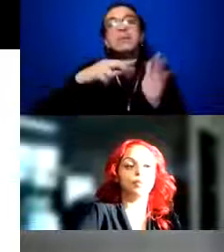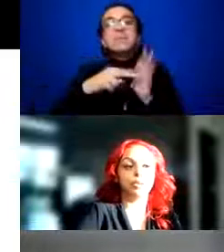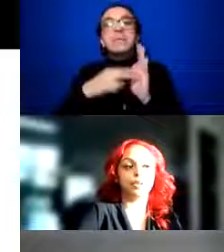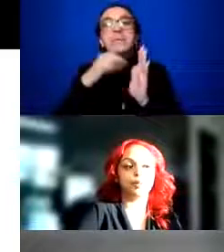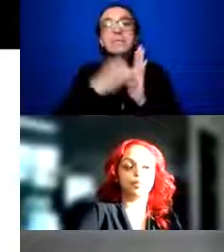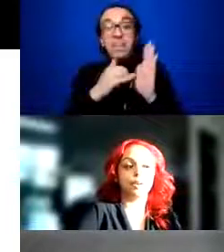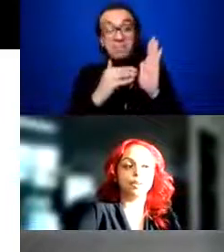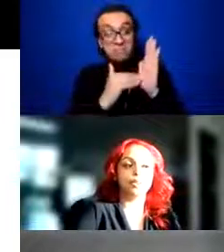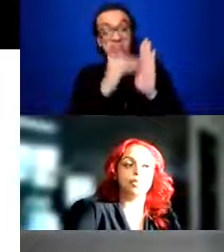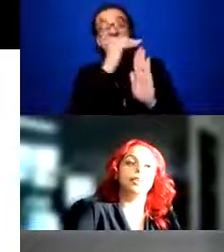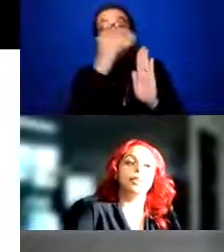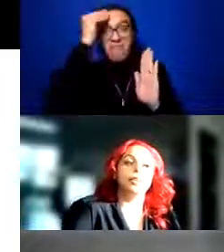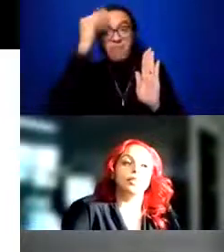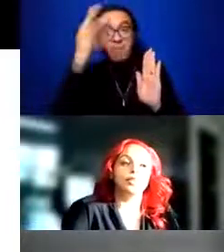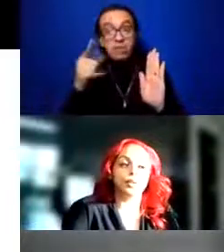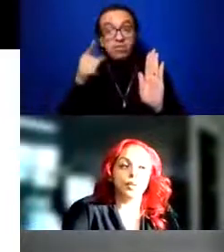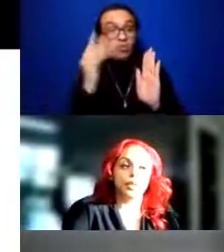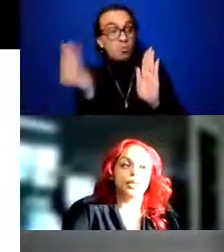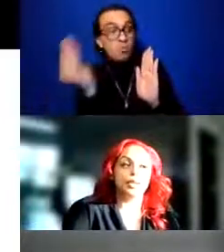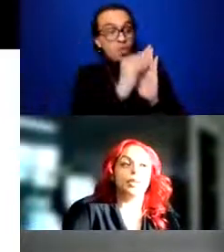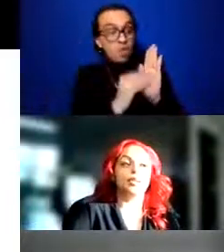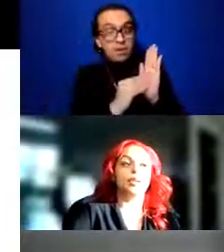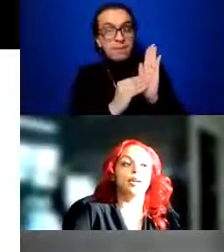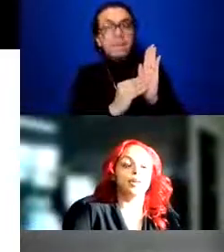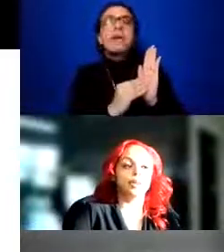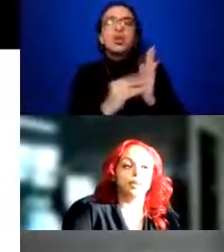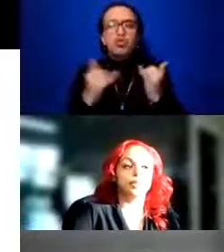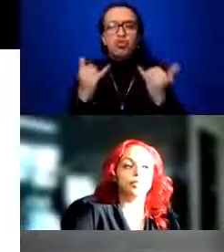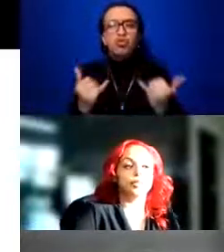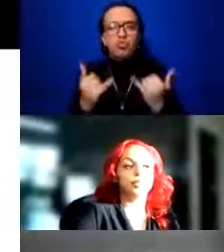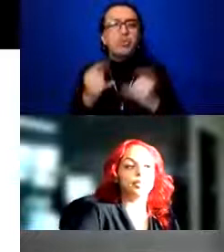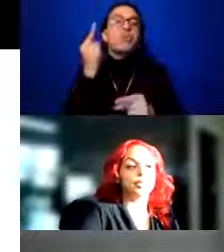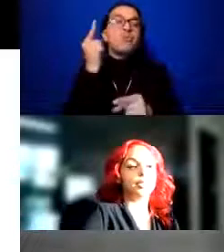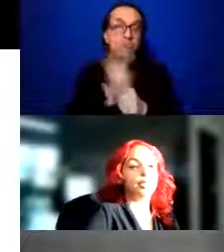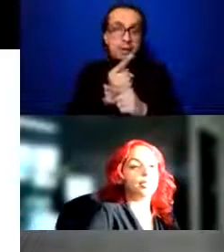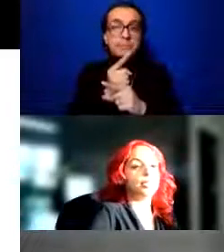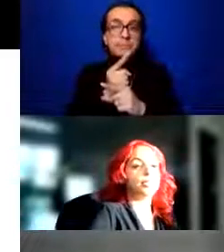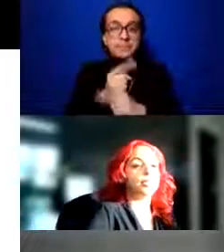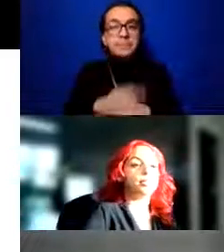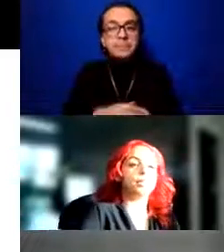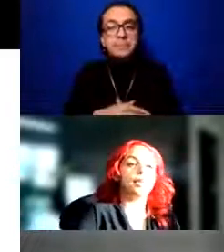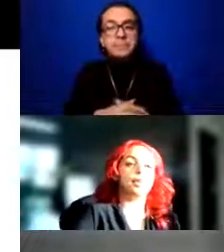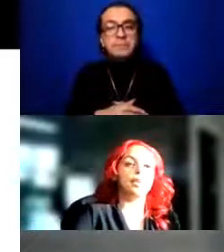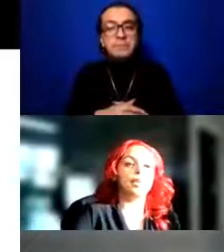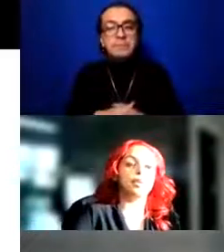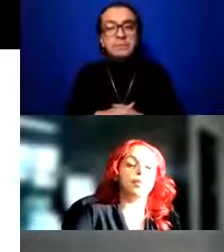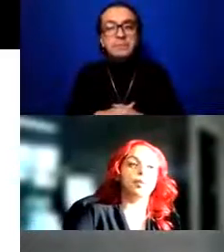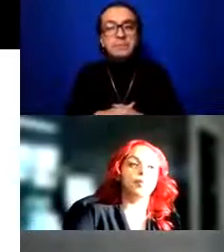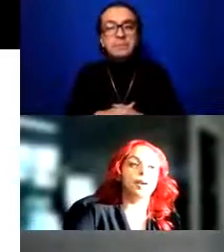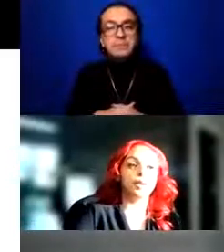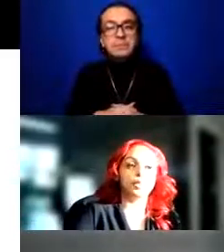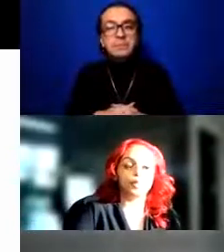you filled out and provided is current and accurate. And again, this is